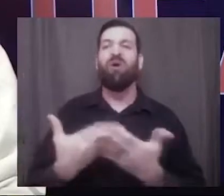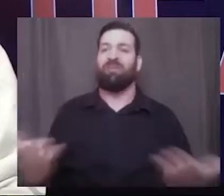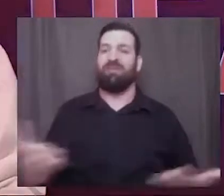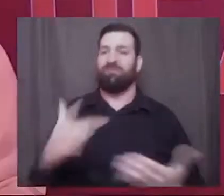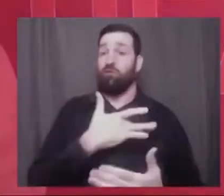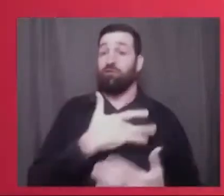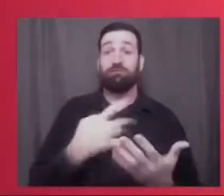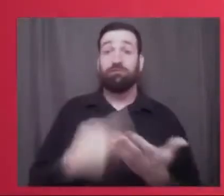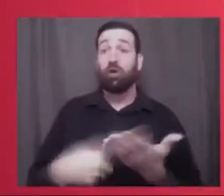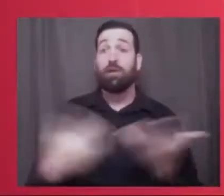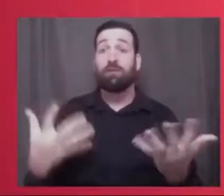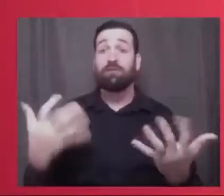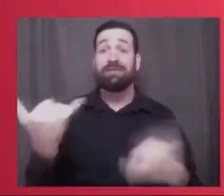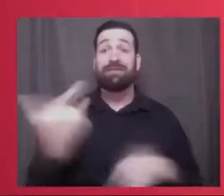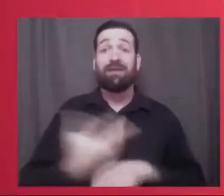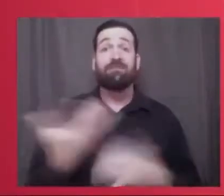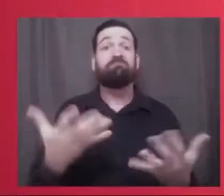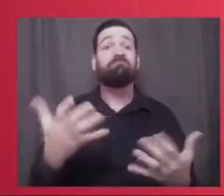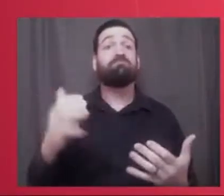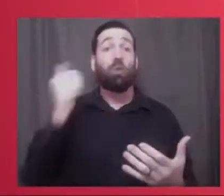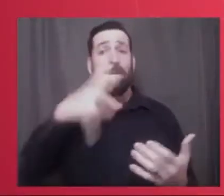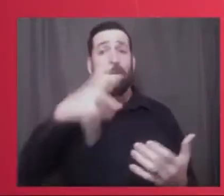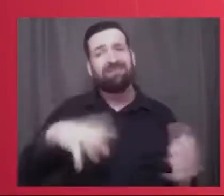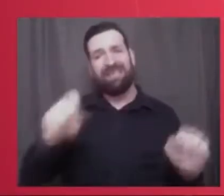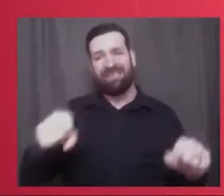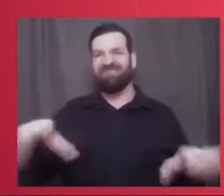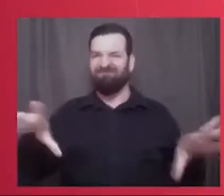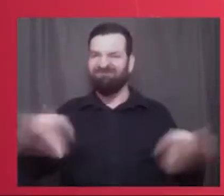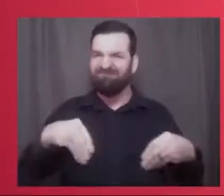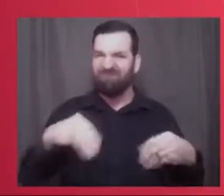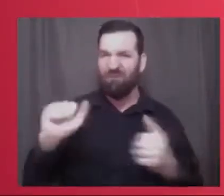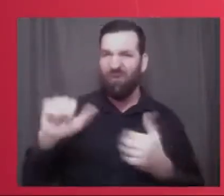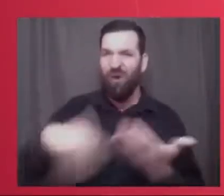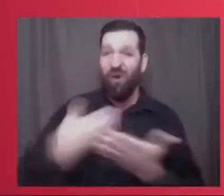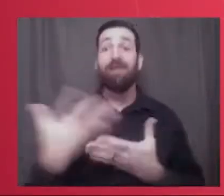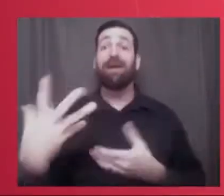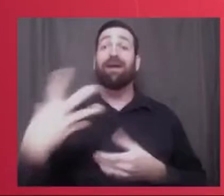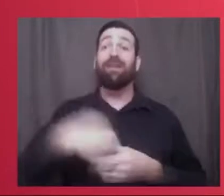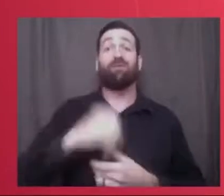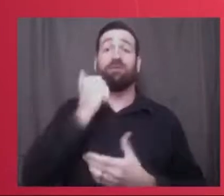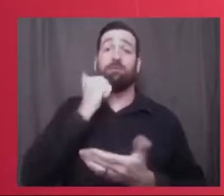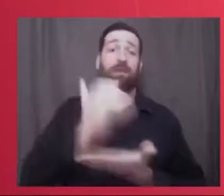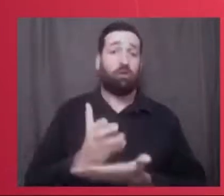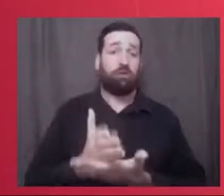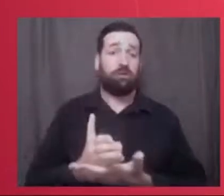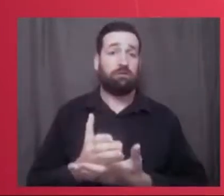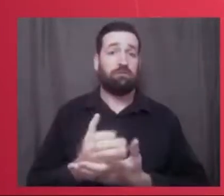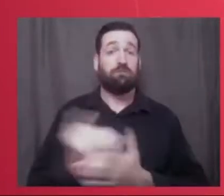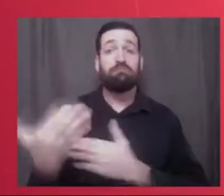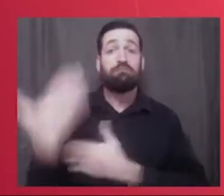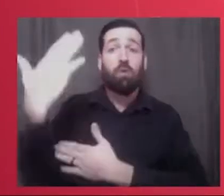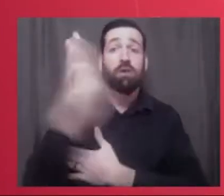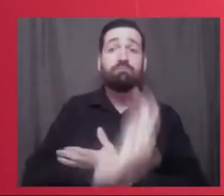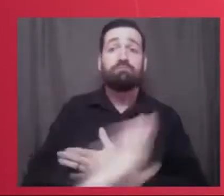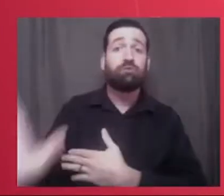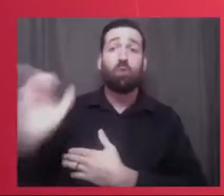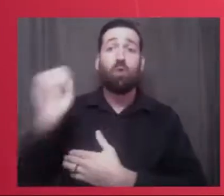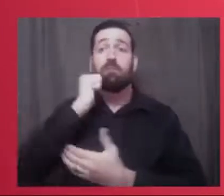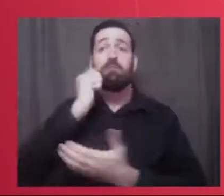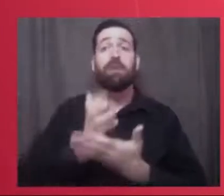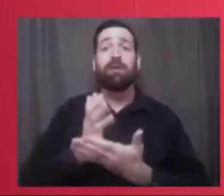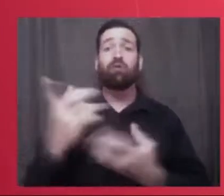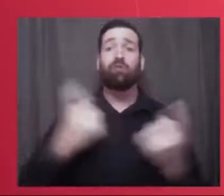women, yes, we can have it all. Unfortunately, that also includes menopause. So this morning, we're answering your menopause questions and showing you